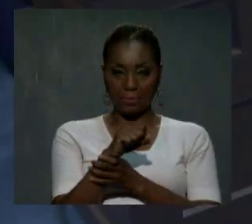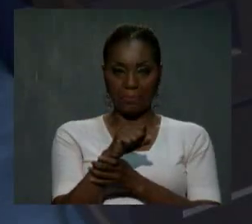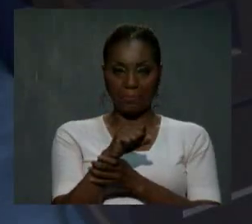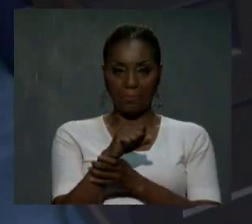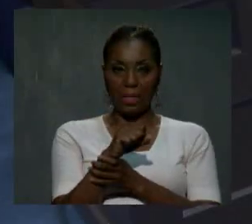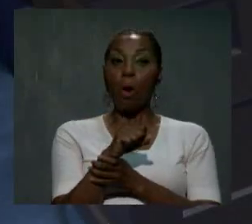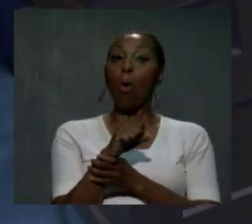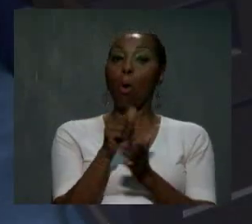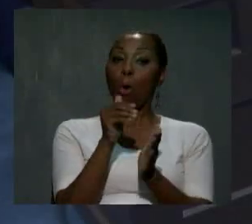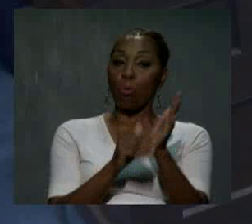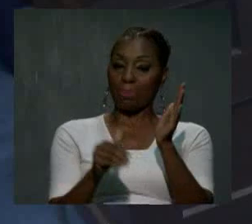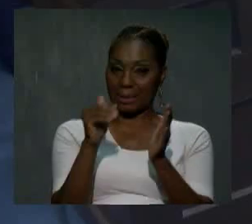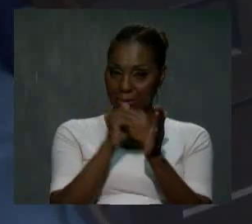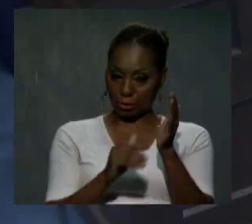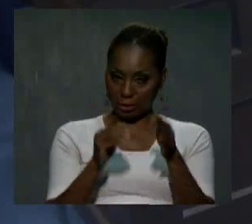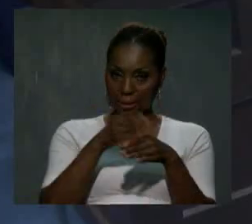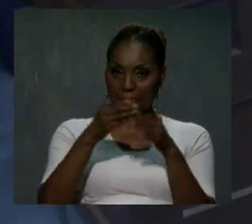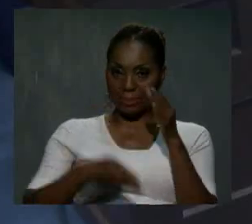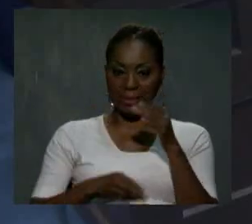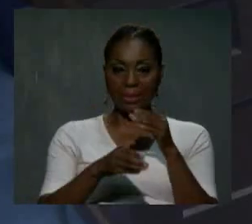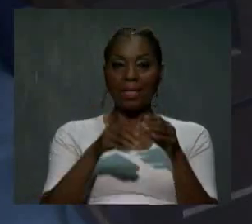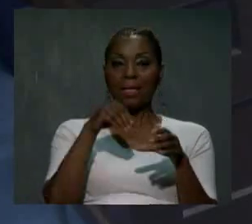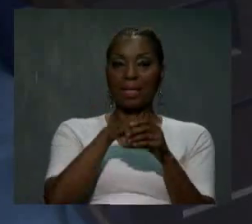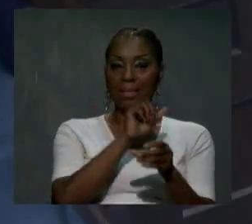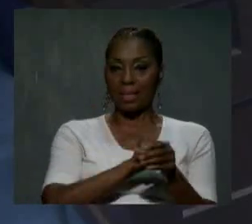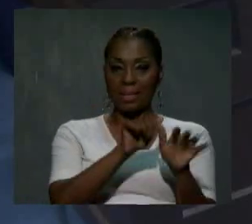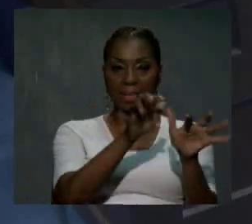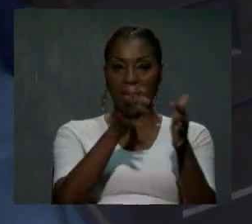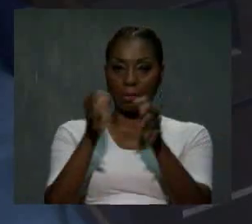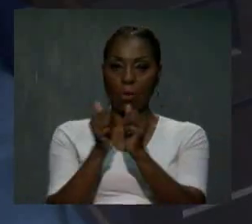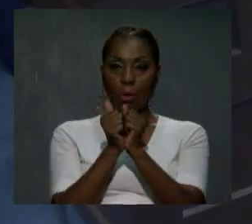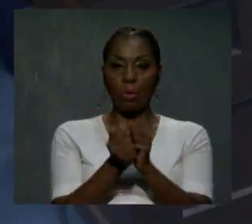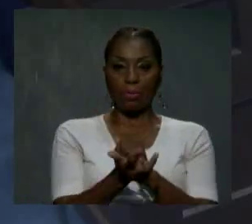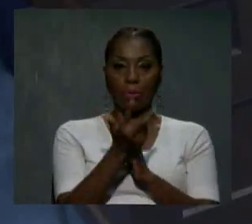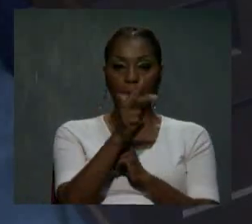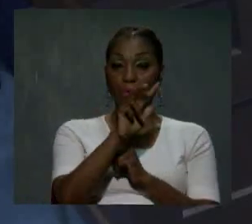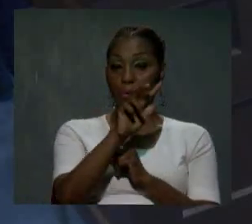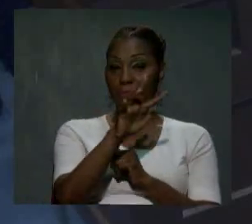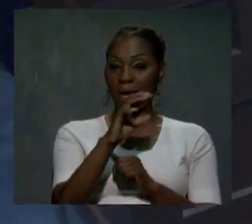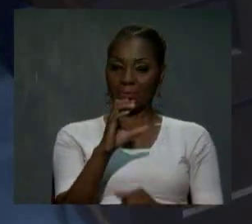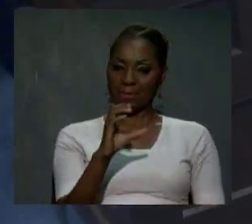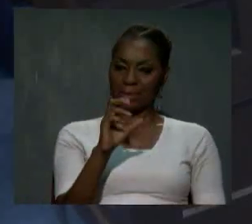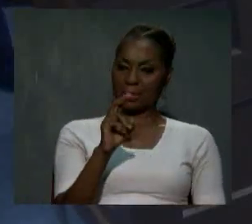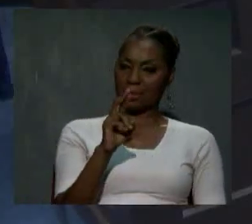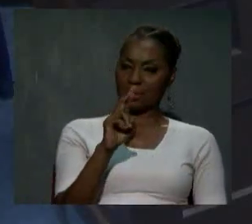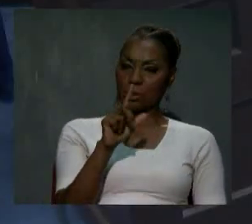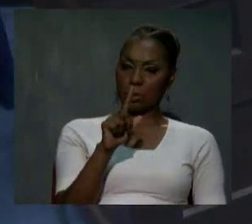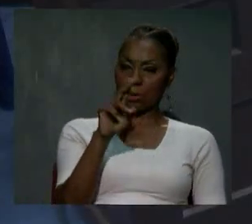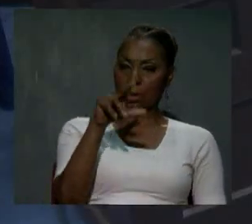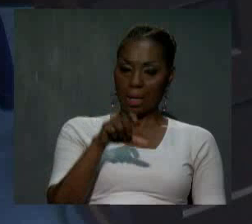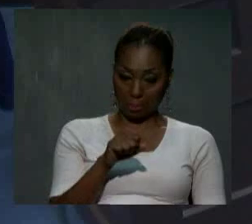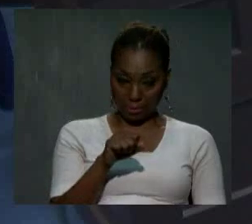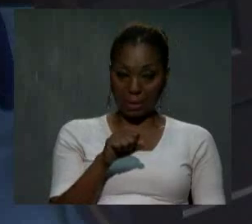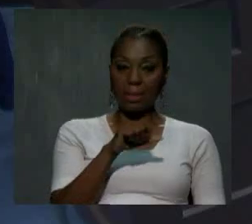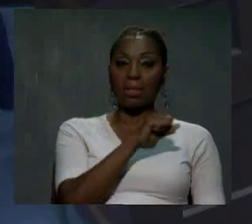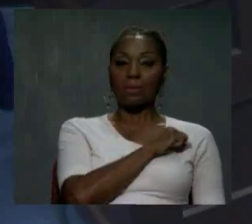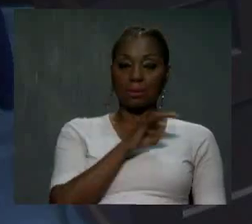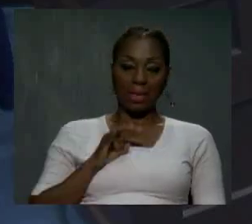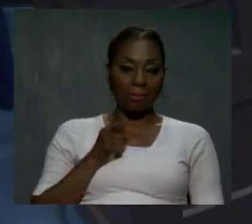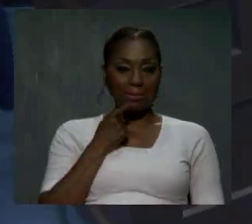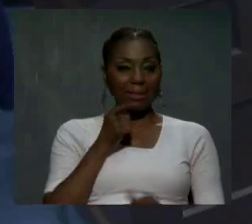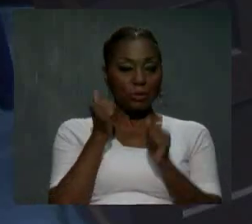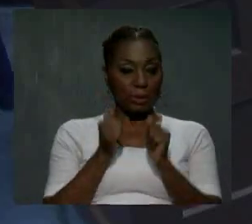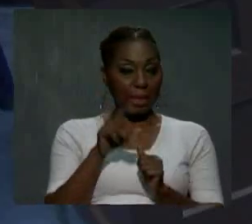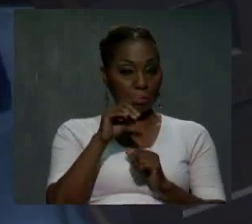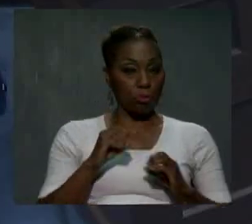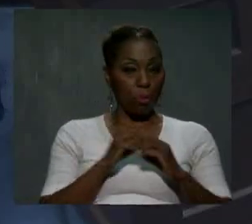Melody had the most repetitions completed in any category with 35 curl-ups. And according to the staff, she could have accomplished more, but we had to